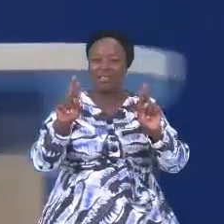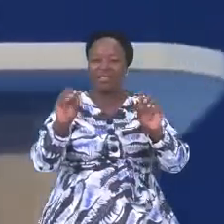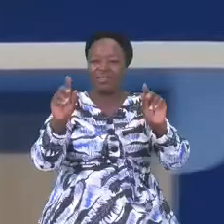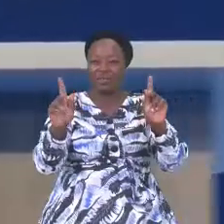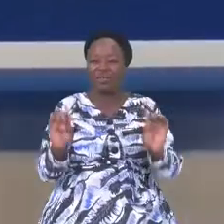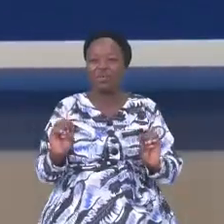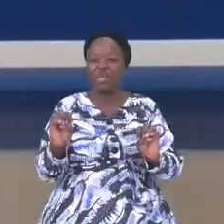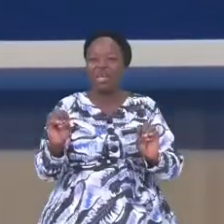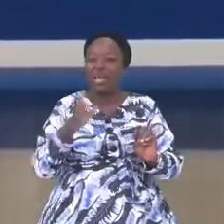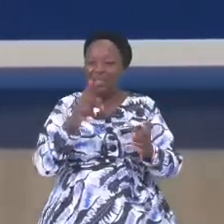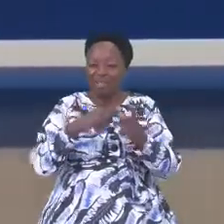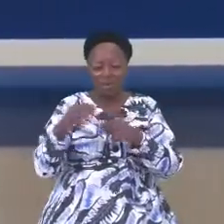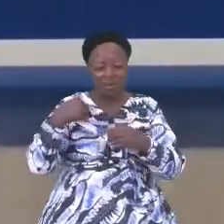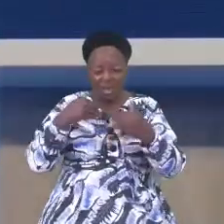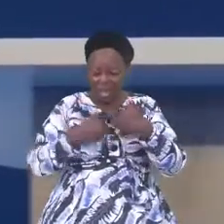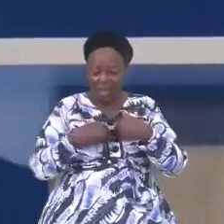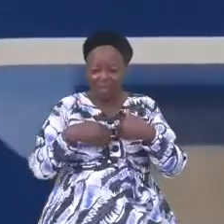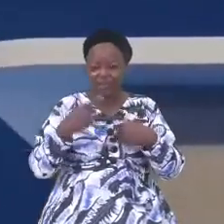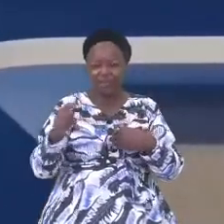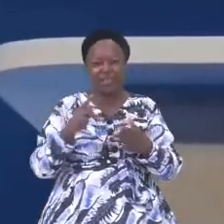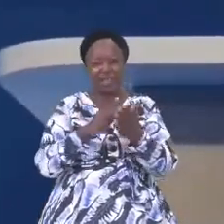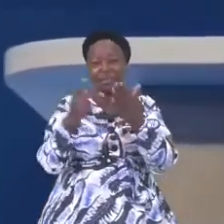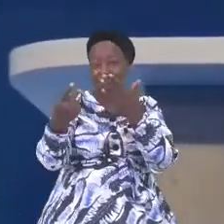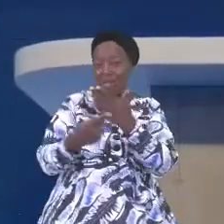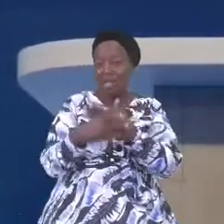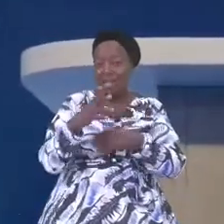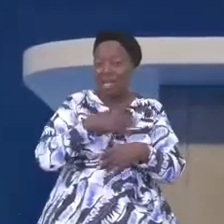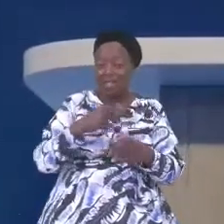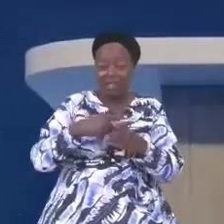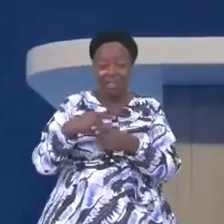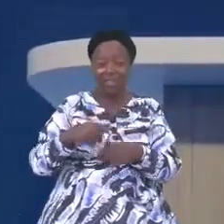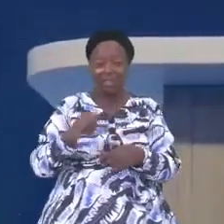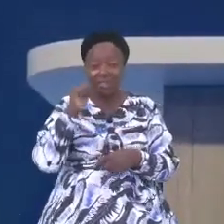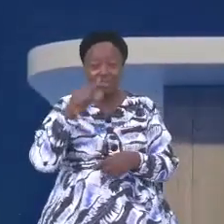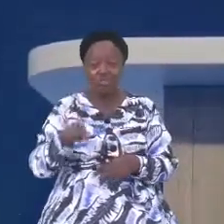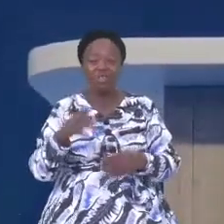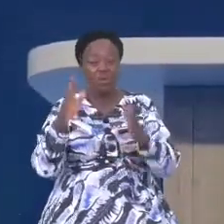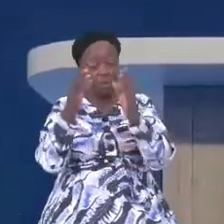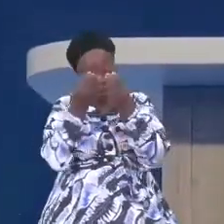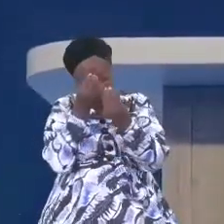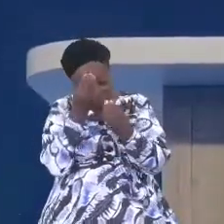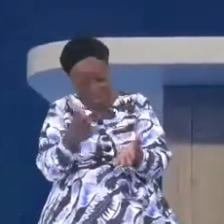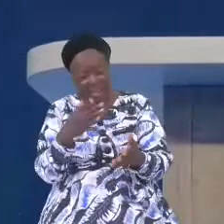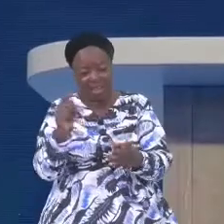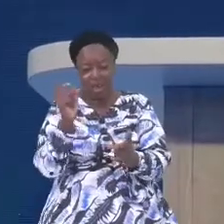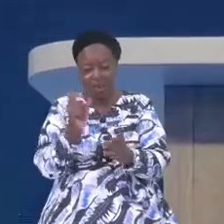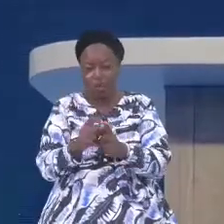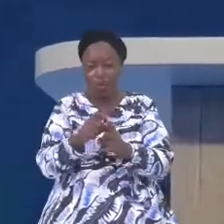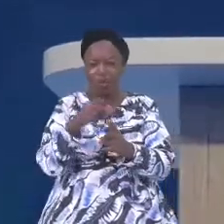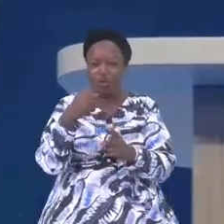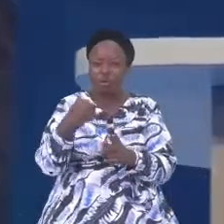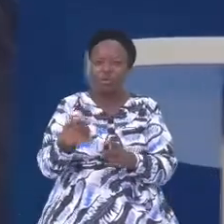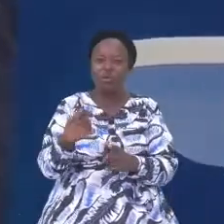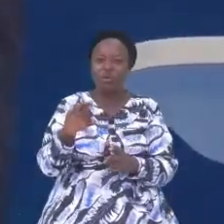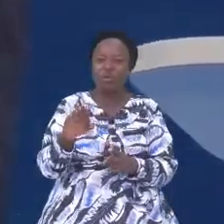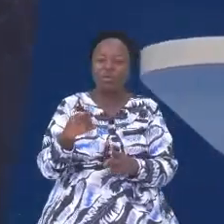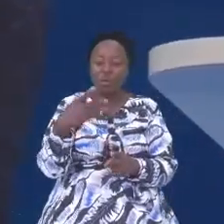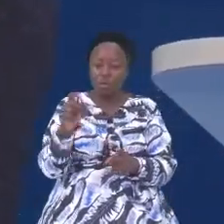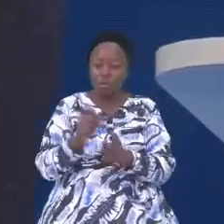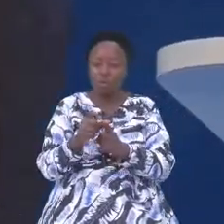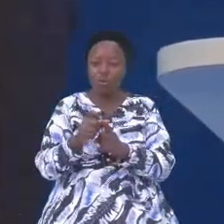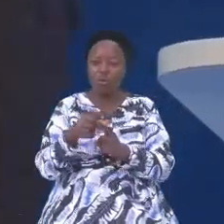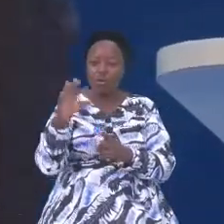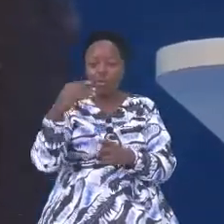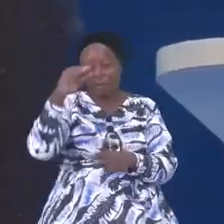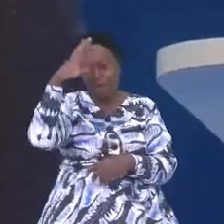the crusade, and she obeyed the word of the man of God. I said, lay your